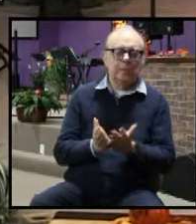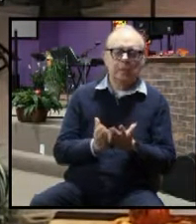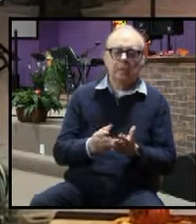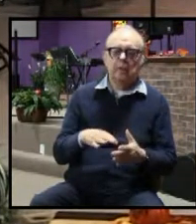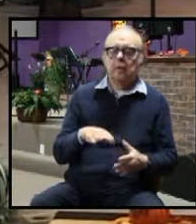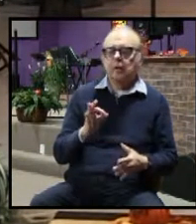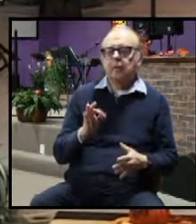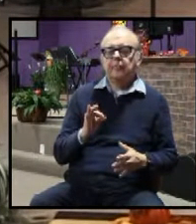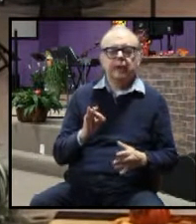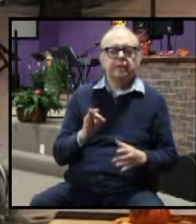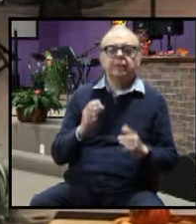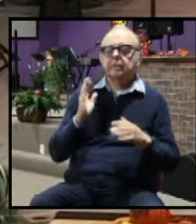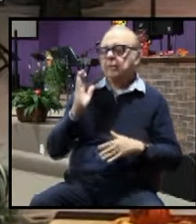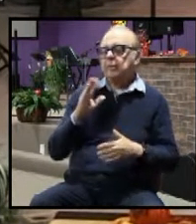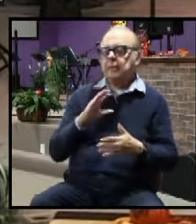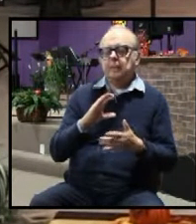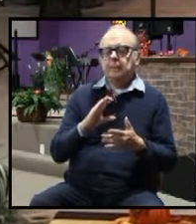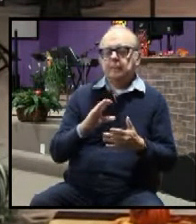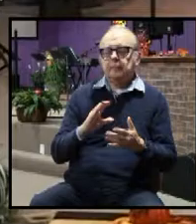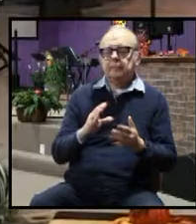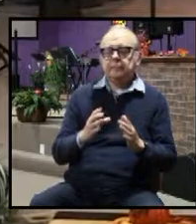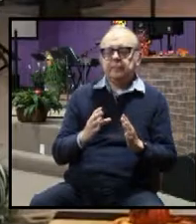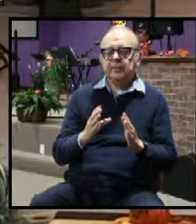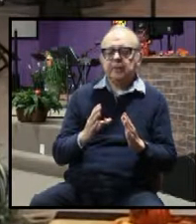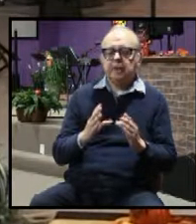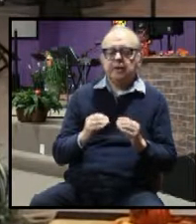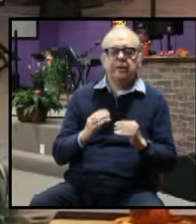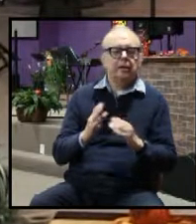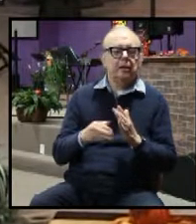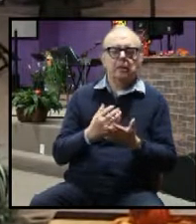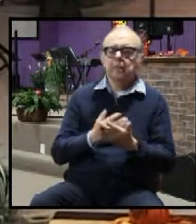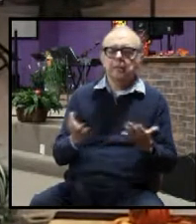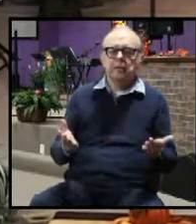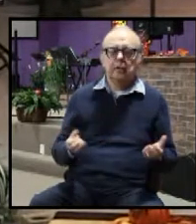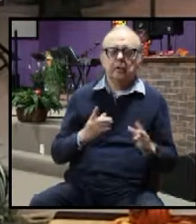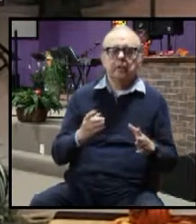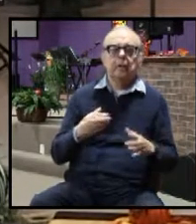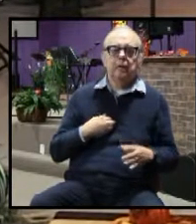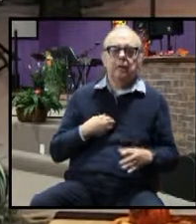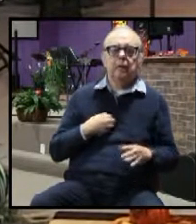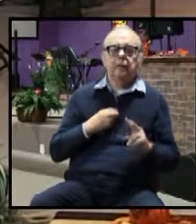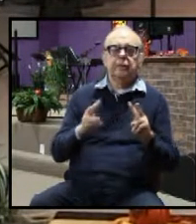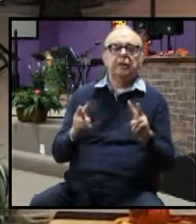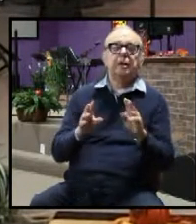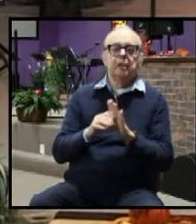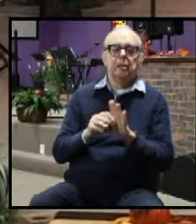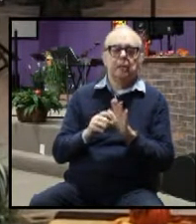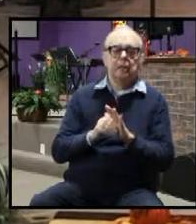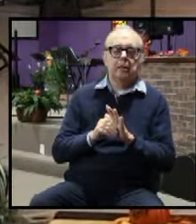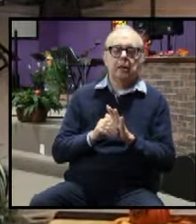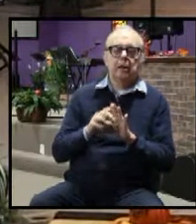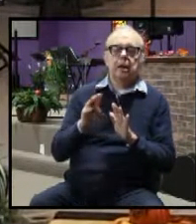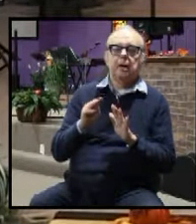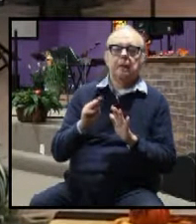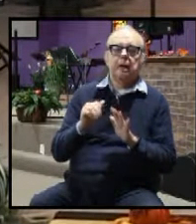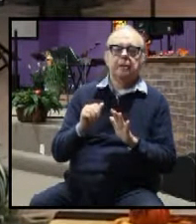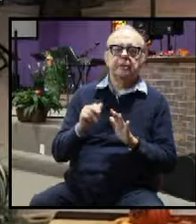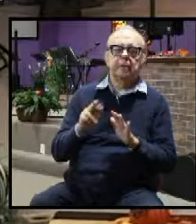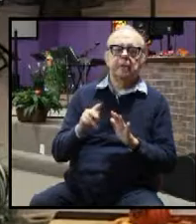these things. You'll find these seminars and everything else. And it's kind of like, how many of you all have watched the movies? The